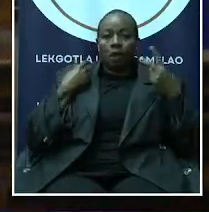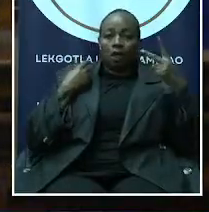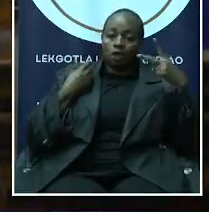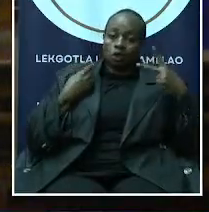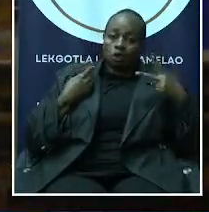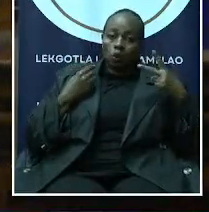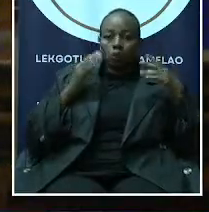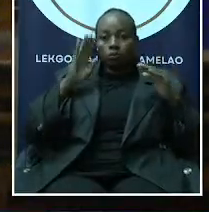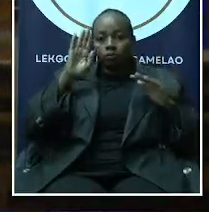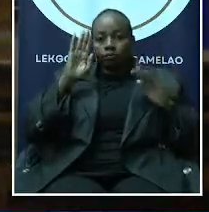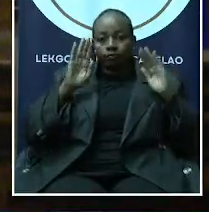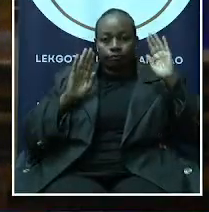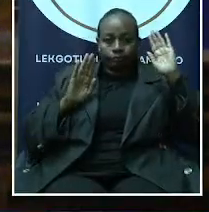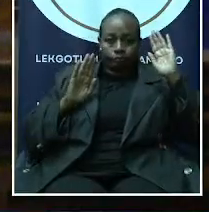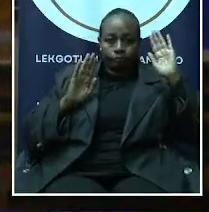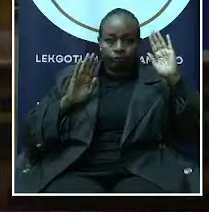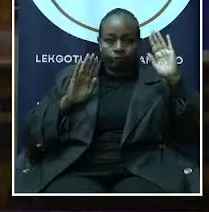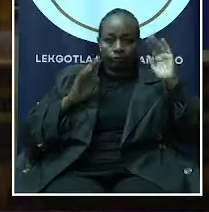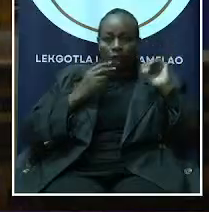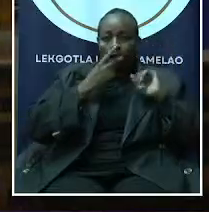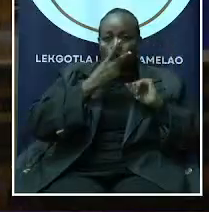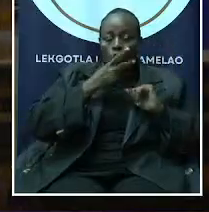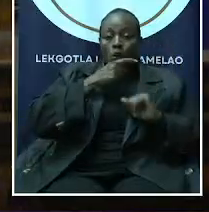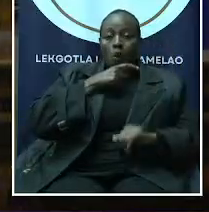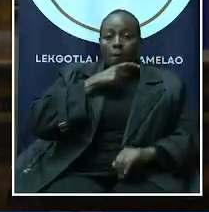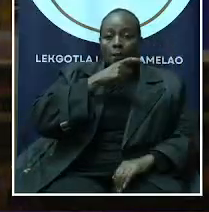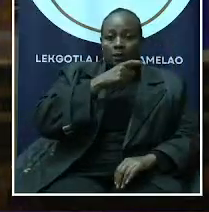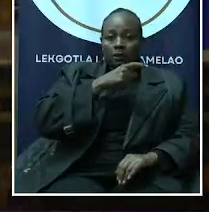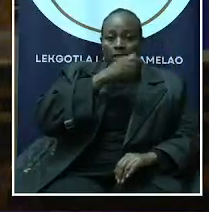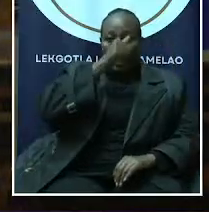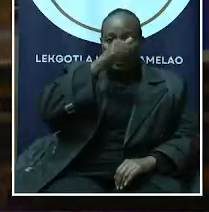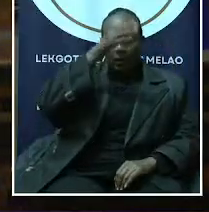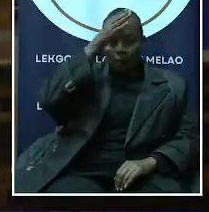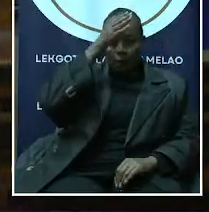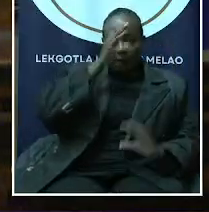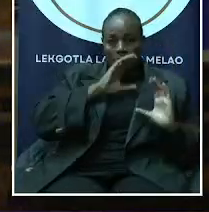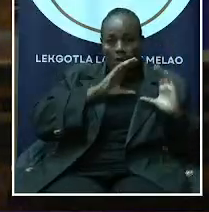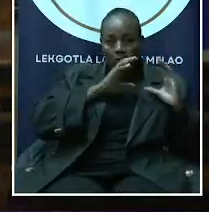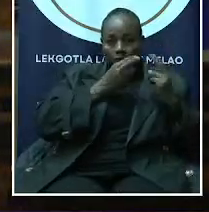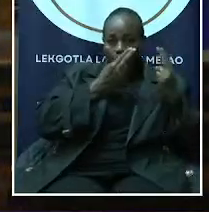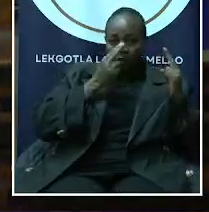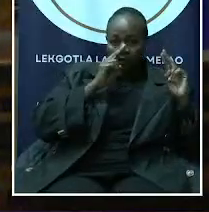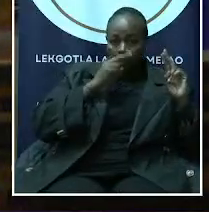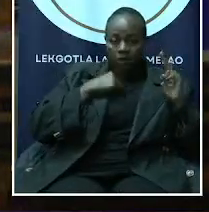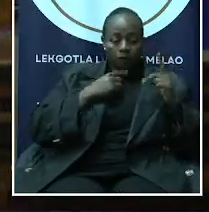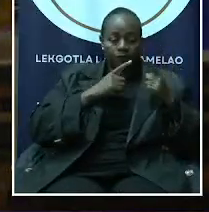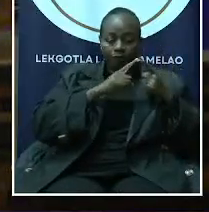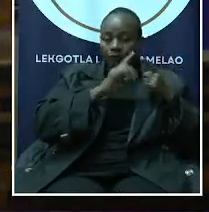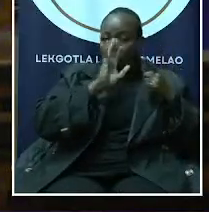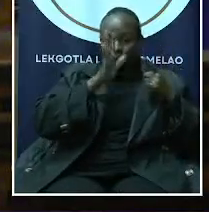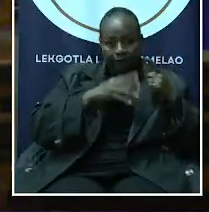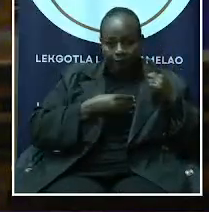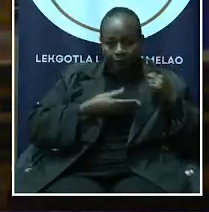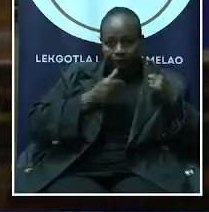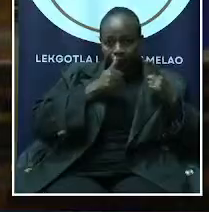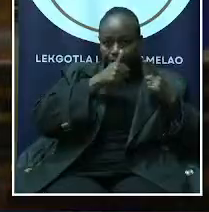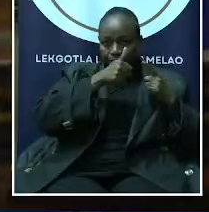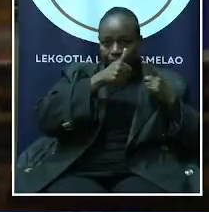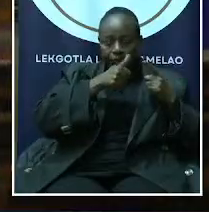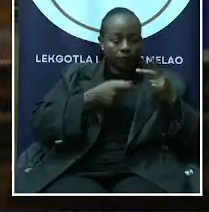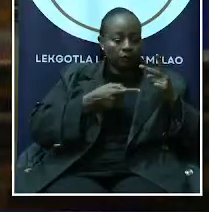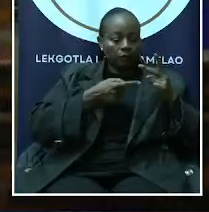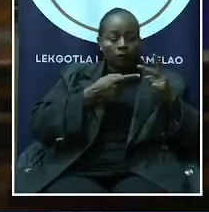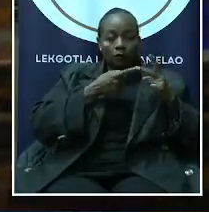hands, 2 inputs from academic. We already have 1 from academic. We're taking